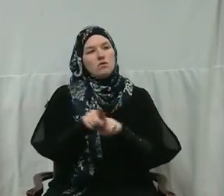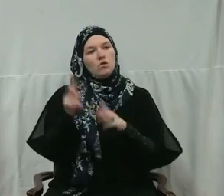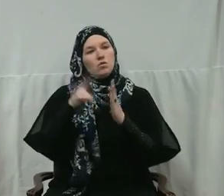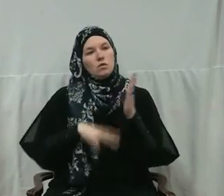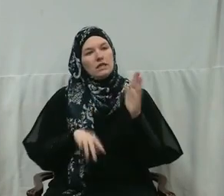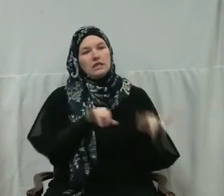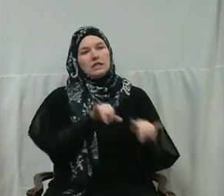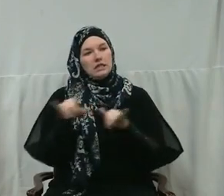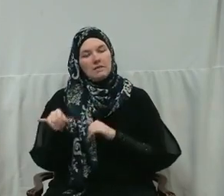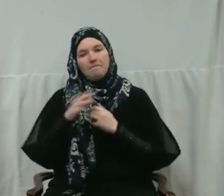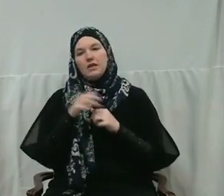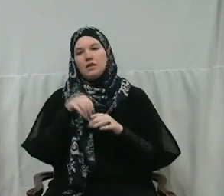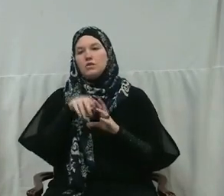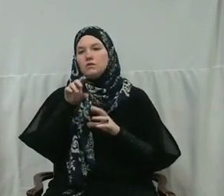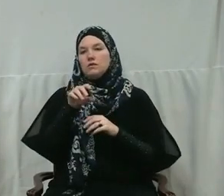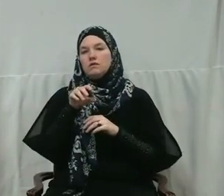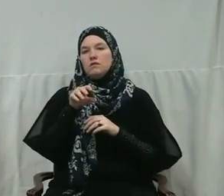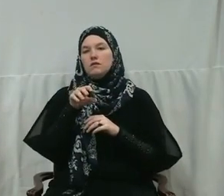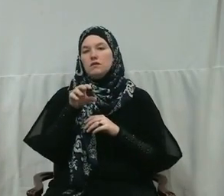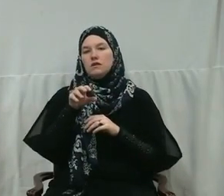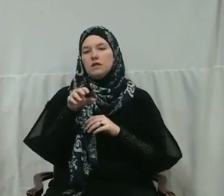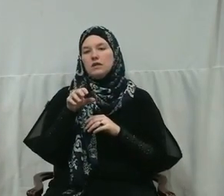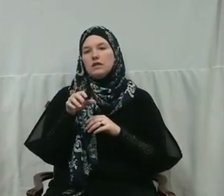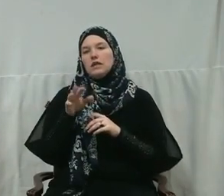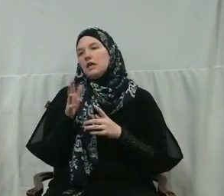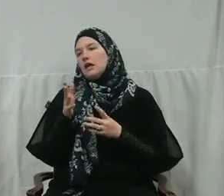Surah Yasin, when an